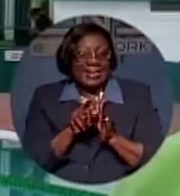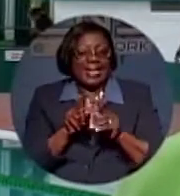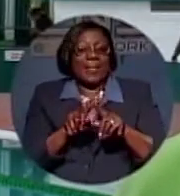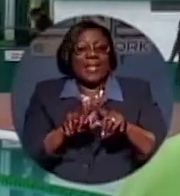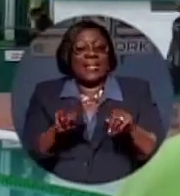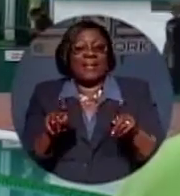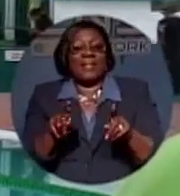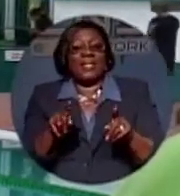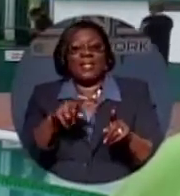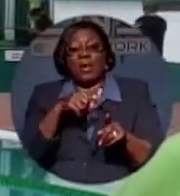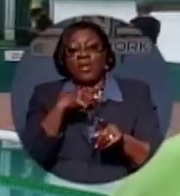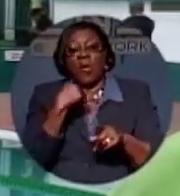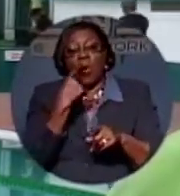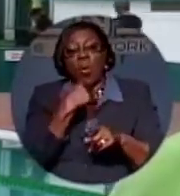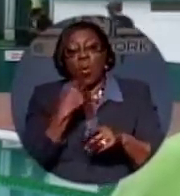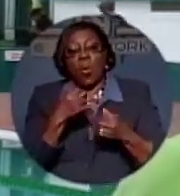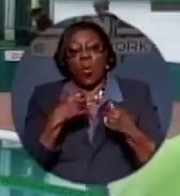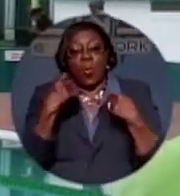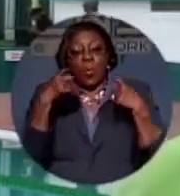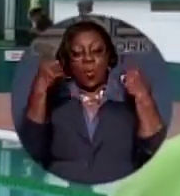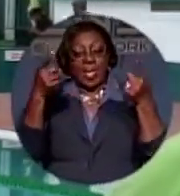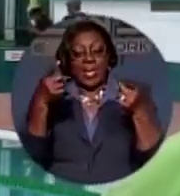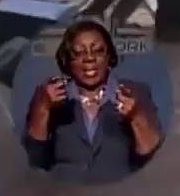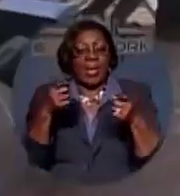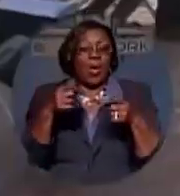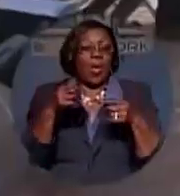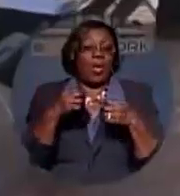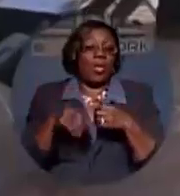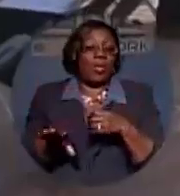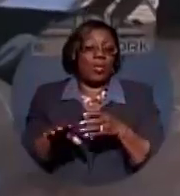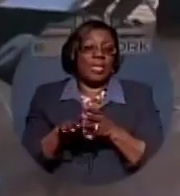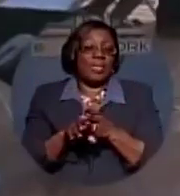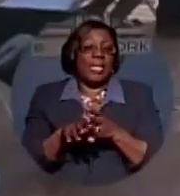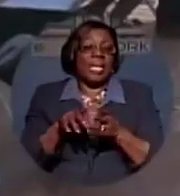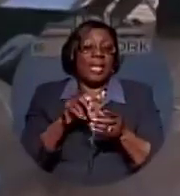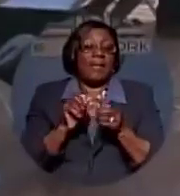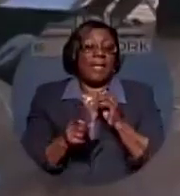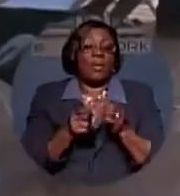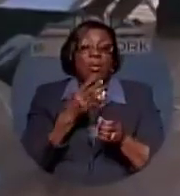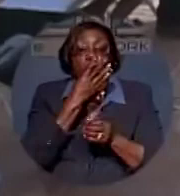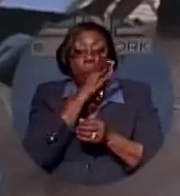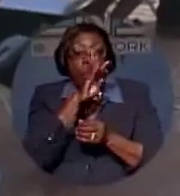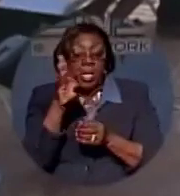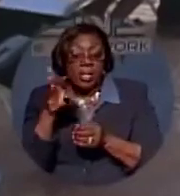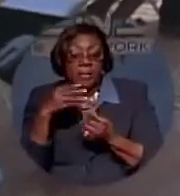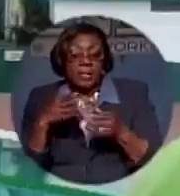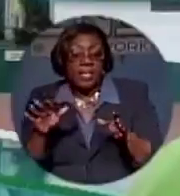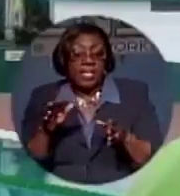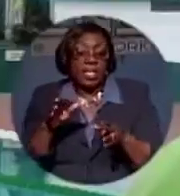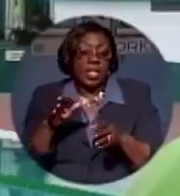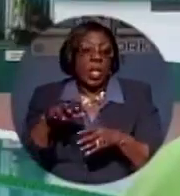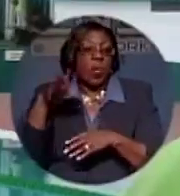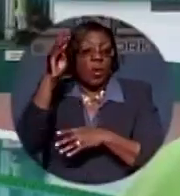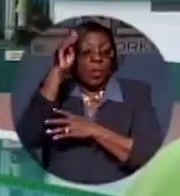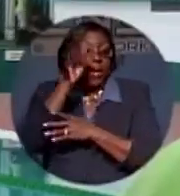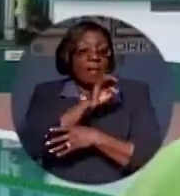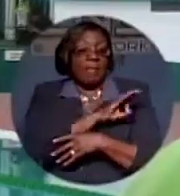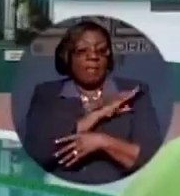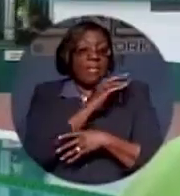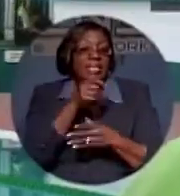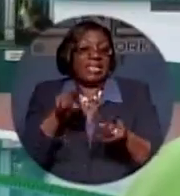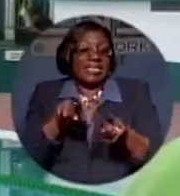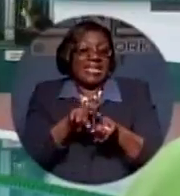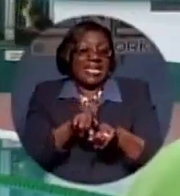difference of what happens here in this meet. If anyone would have recognized or watched the finish with Michael Phelps, this is the type times that we're looking